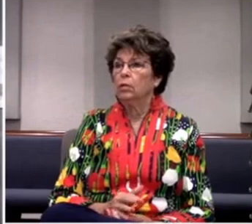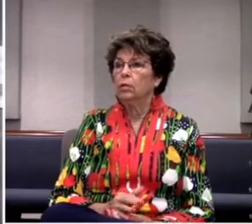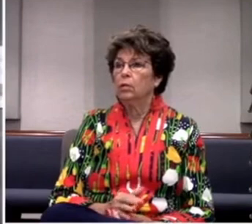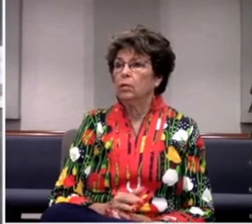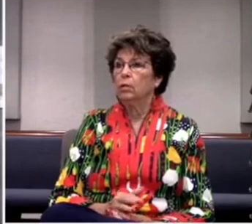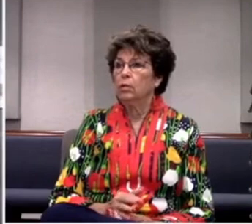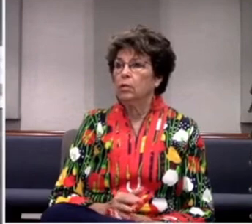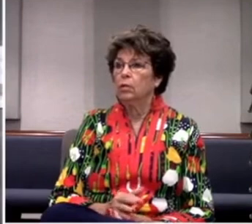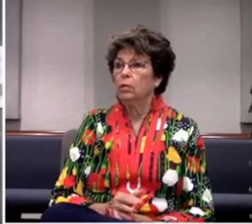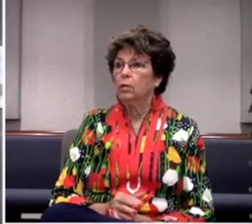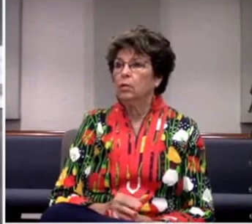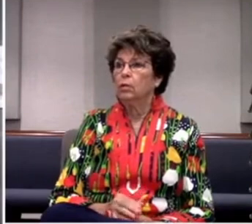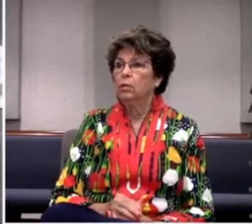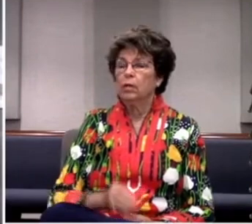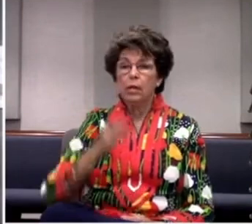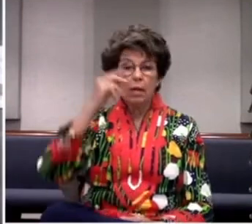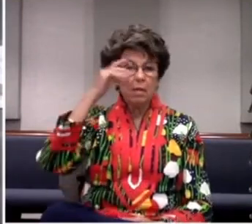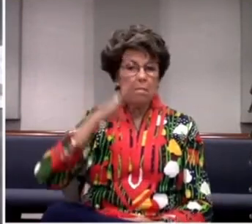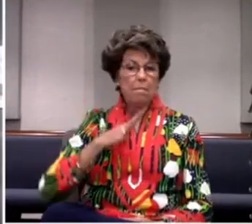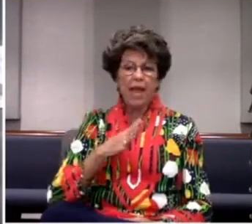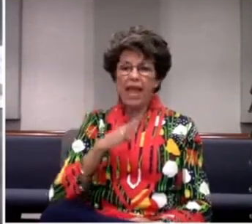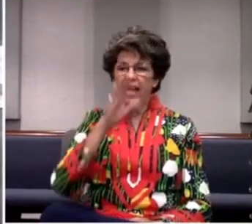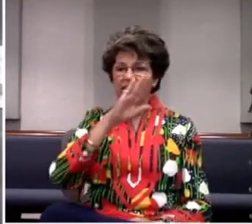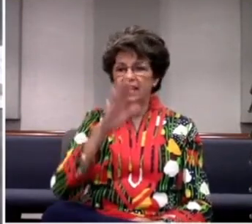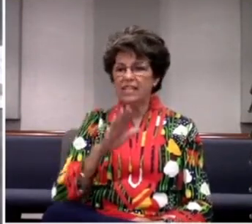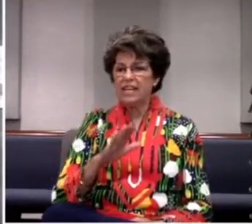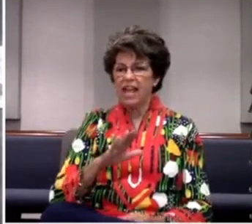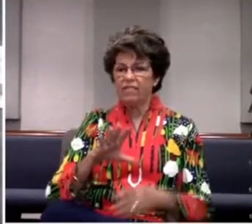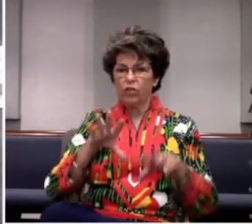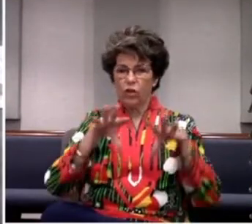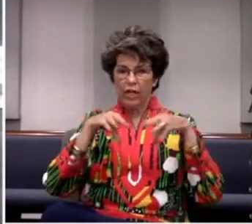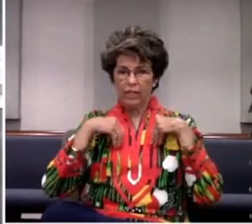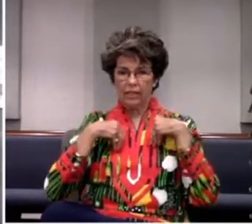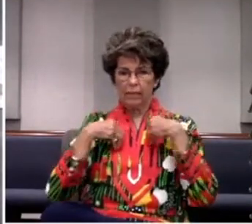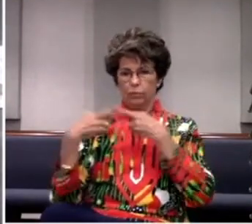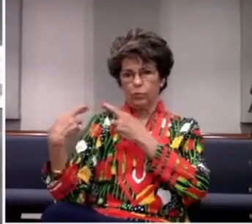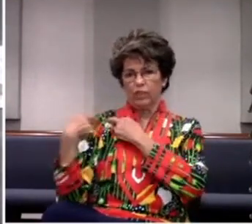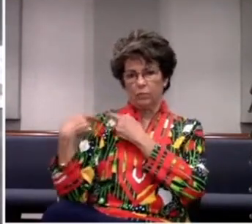Mankind never takes responsibility for himself. Ever.